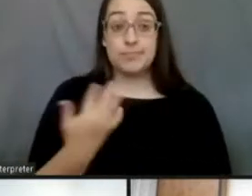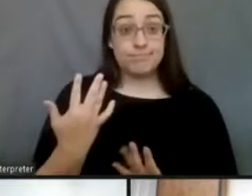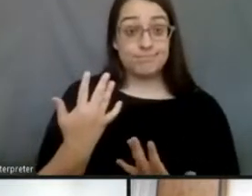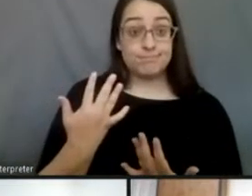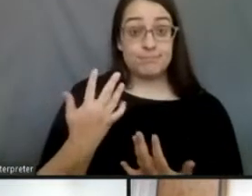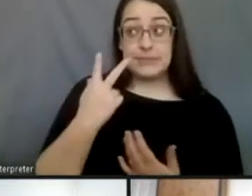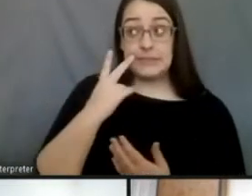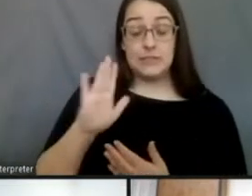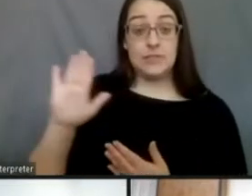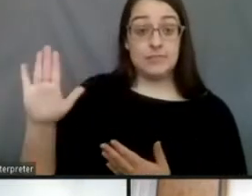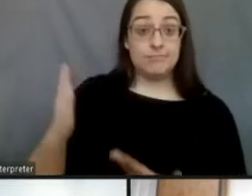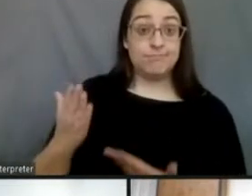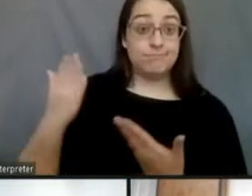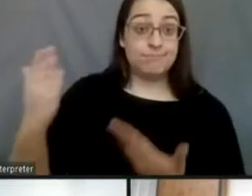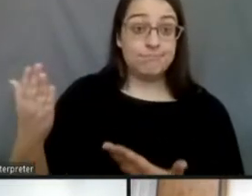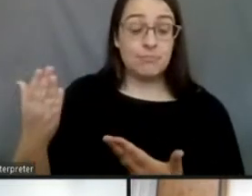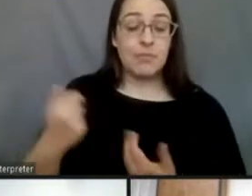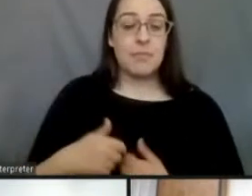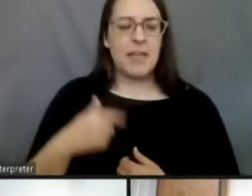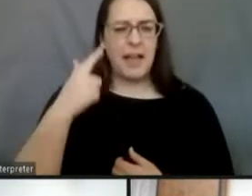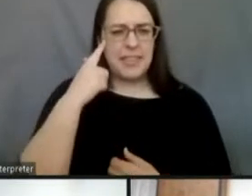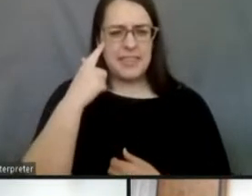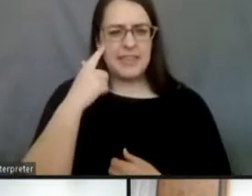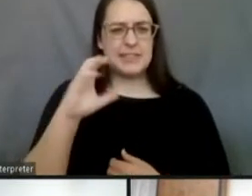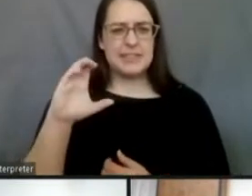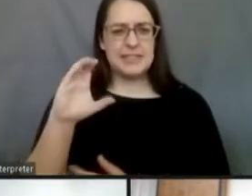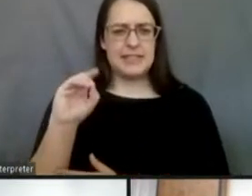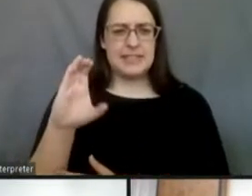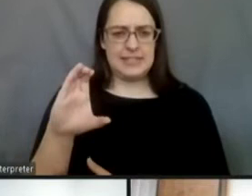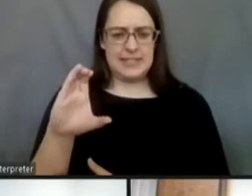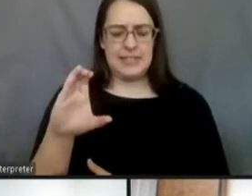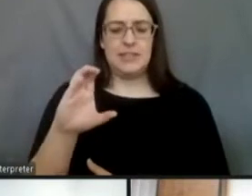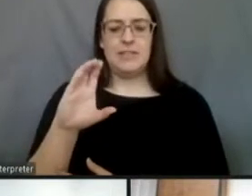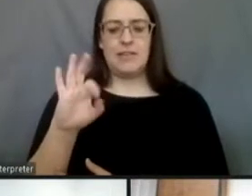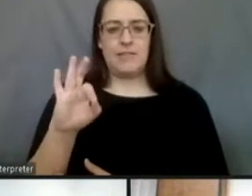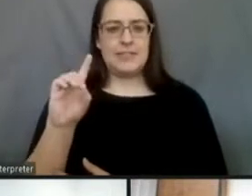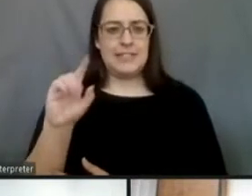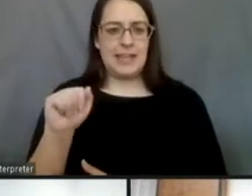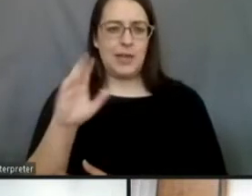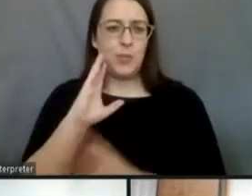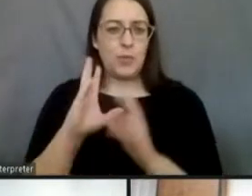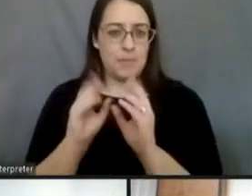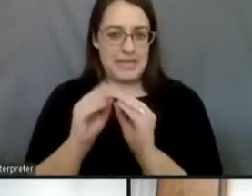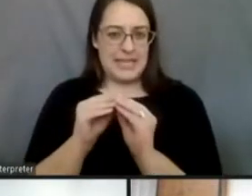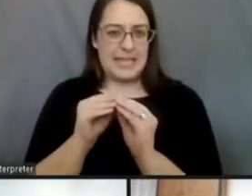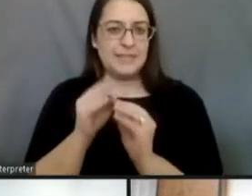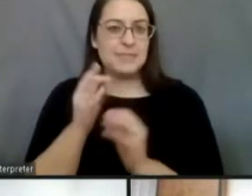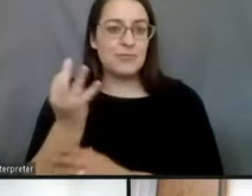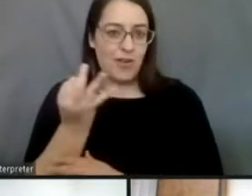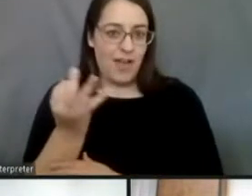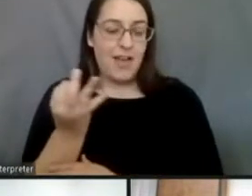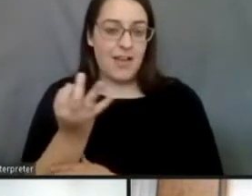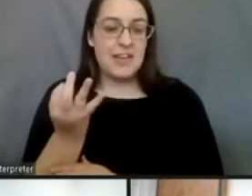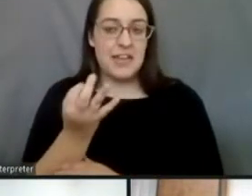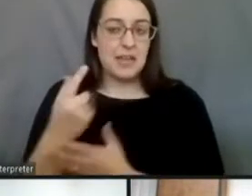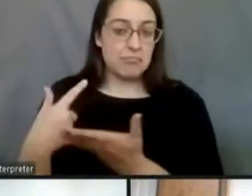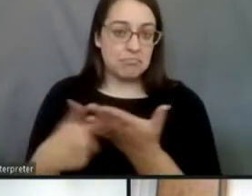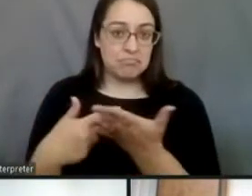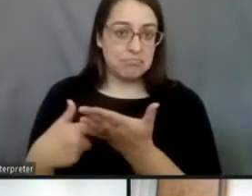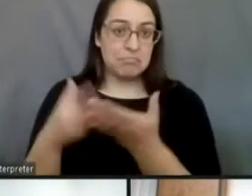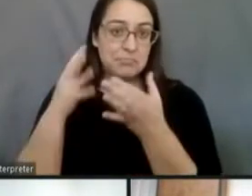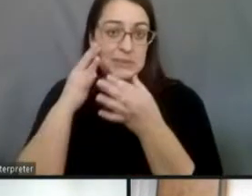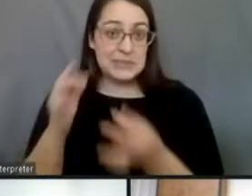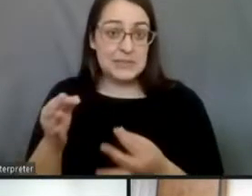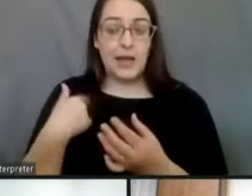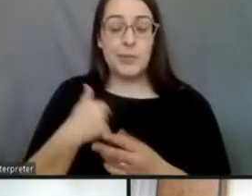further recommendations. It's my understanding the CDC and FDA will be meeting on Friday, and we look forward to any